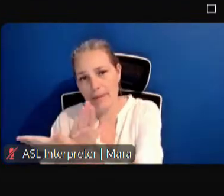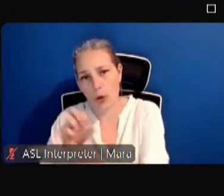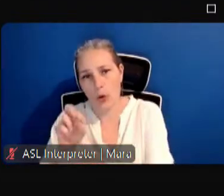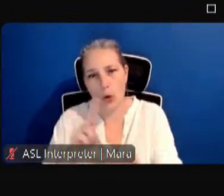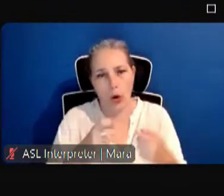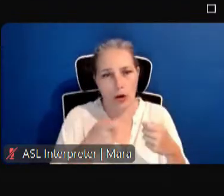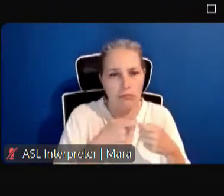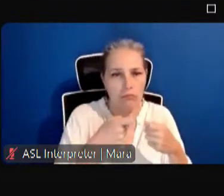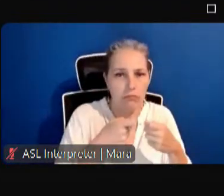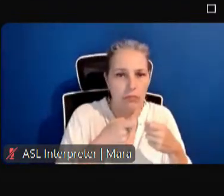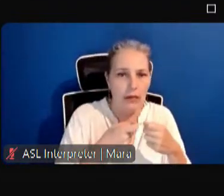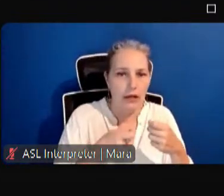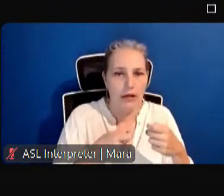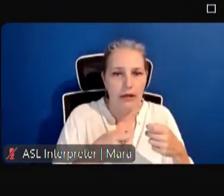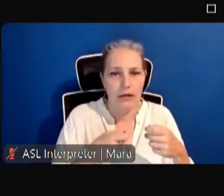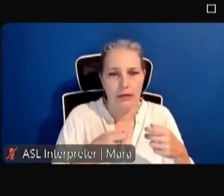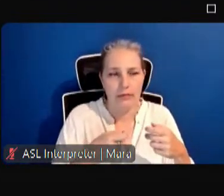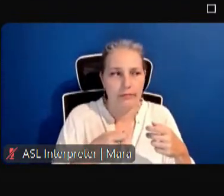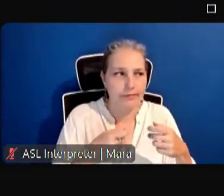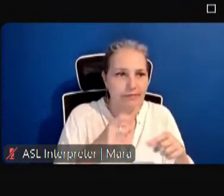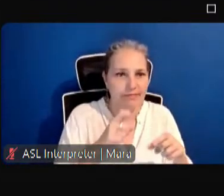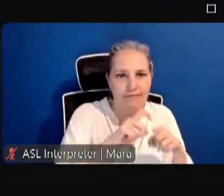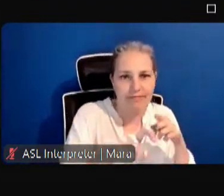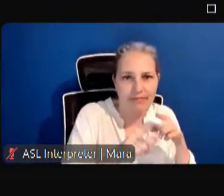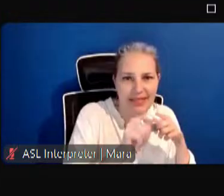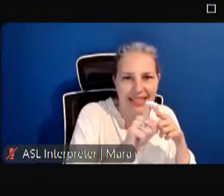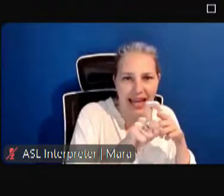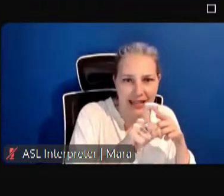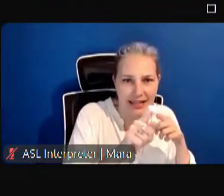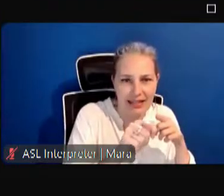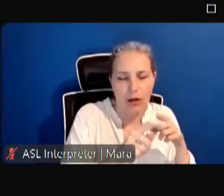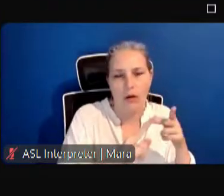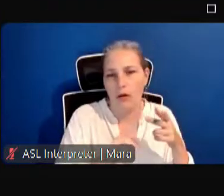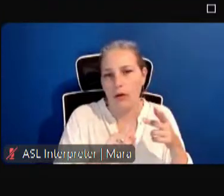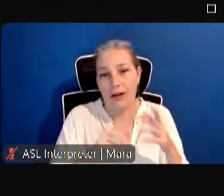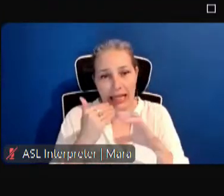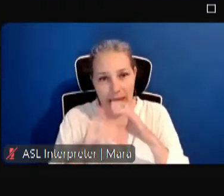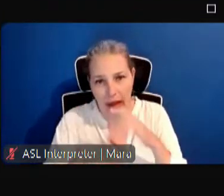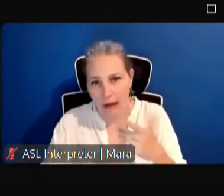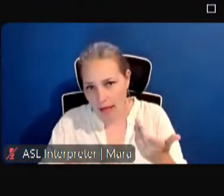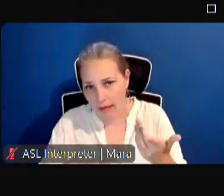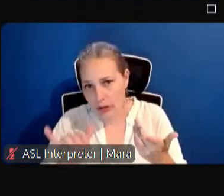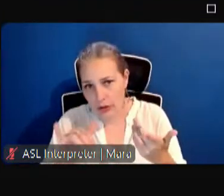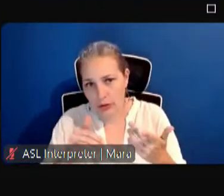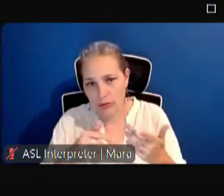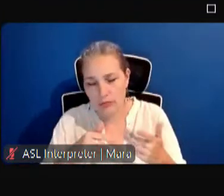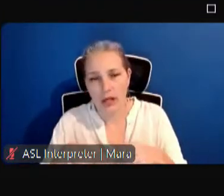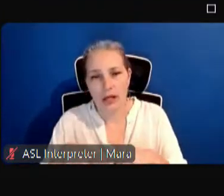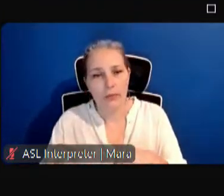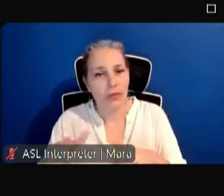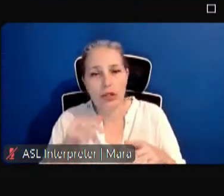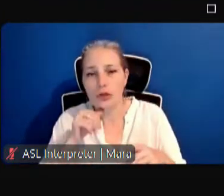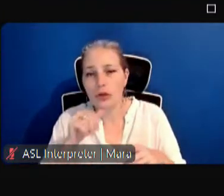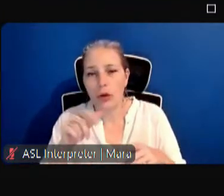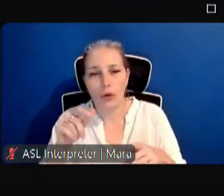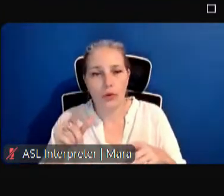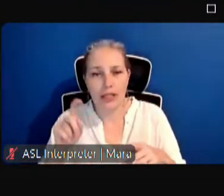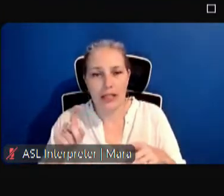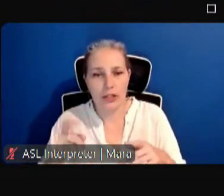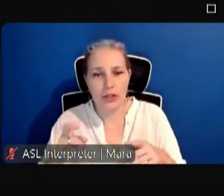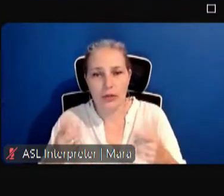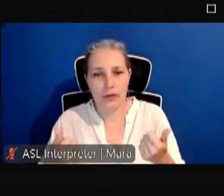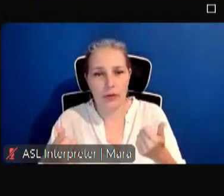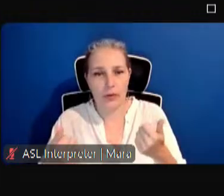by email or text message. When you are asked to make a down payment, it's important to understand you should not make a down payment more than $1,000